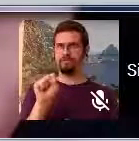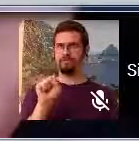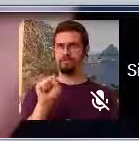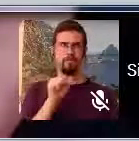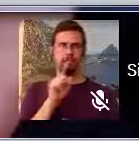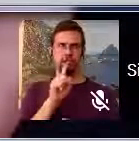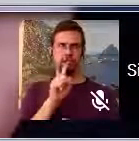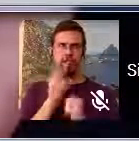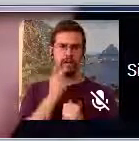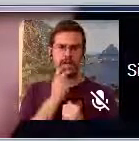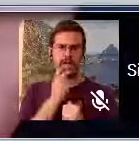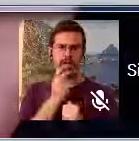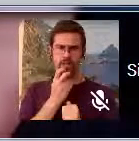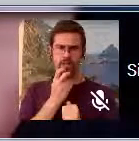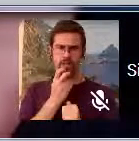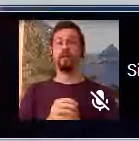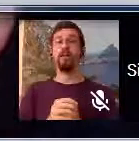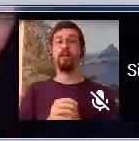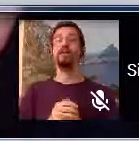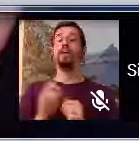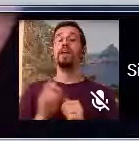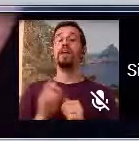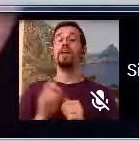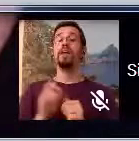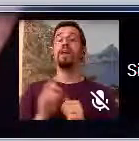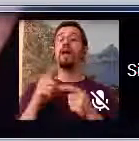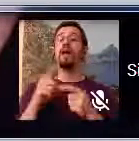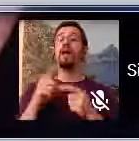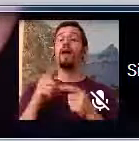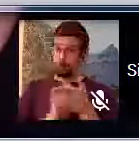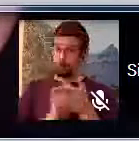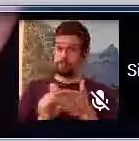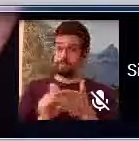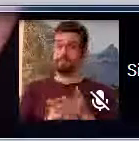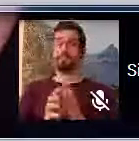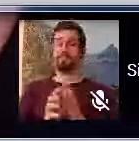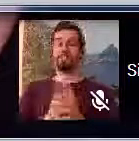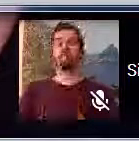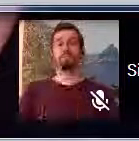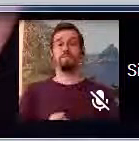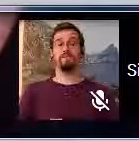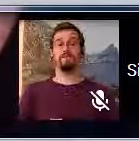HAMNOSYS, and SignWriting. Next slide, please.